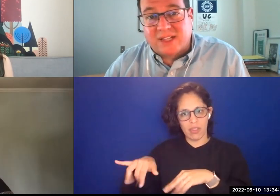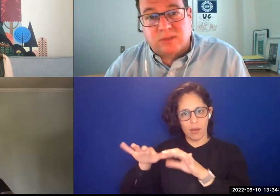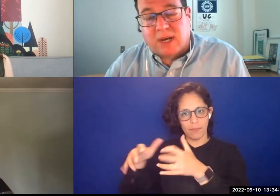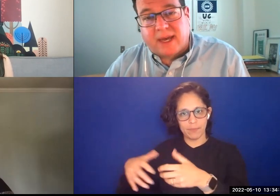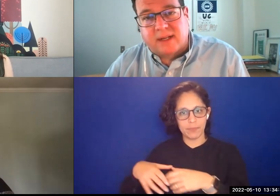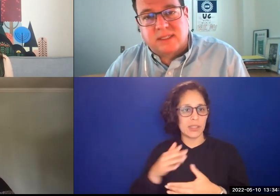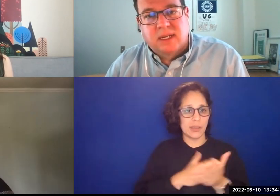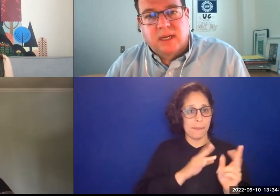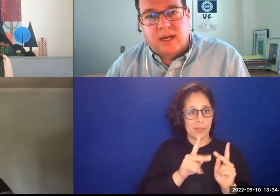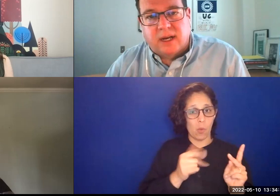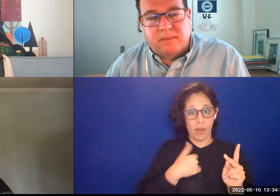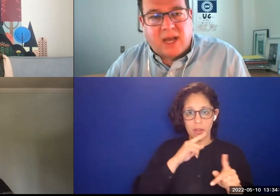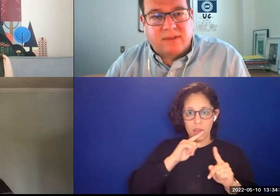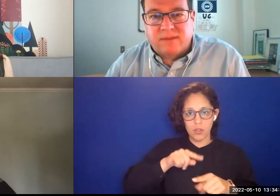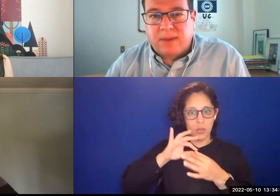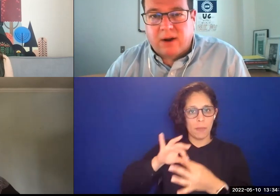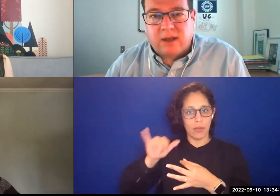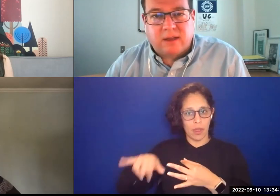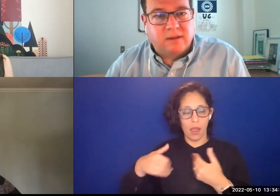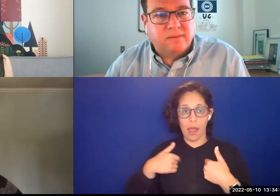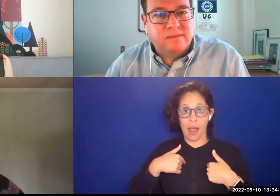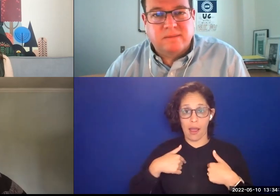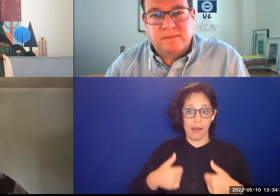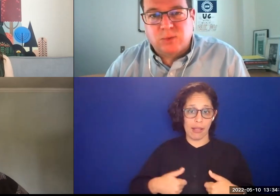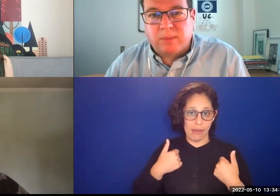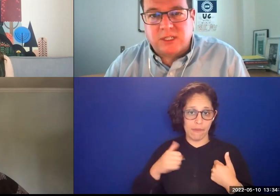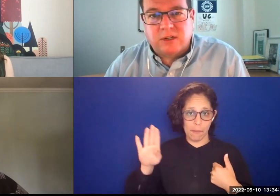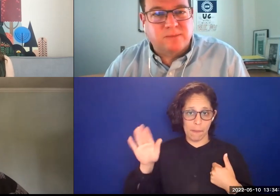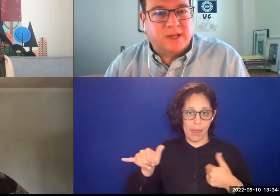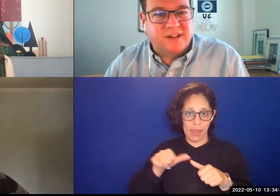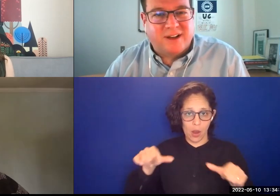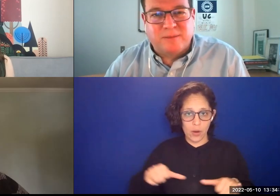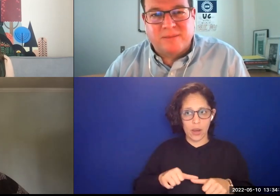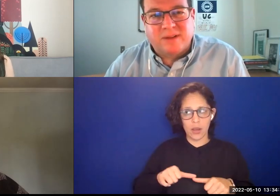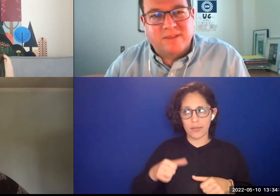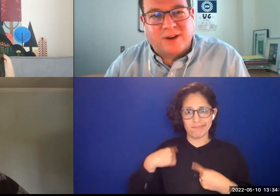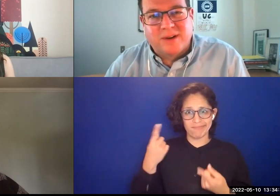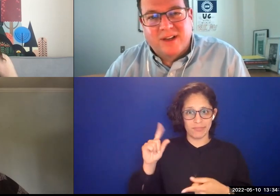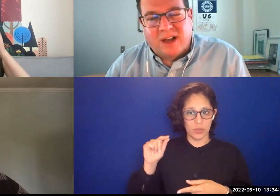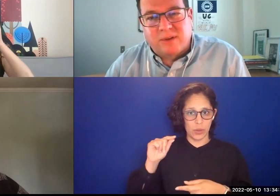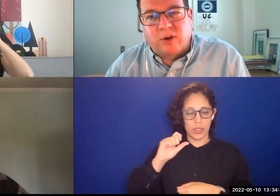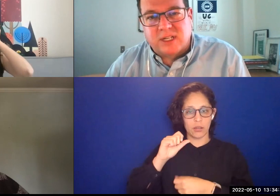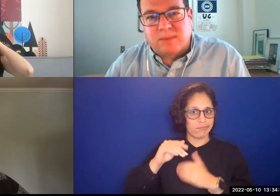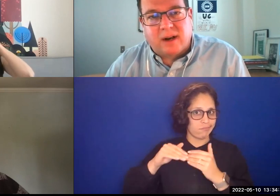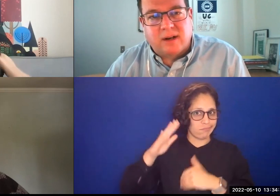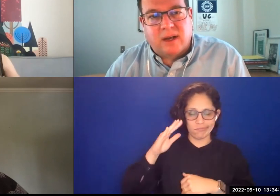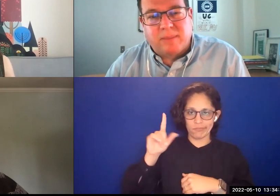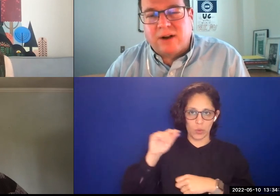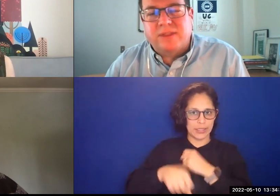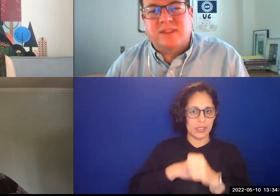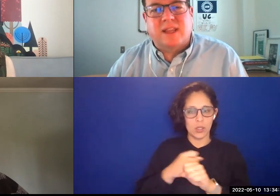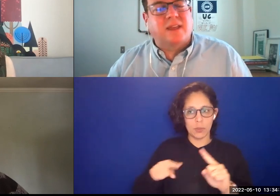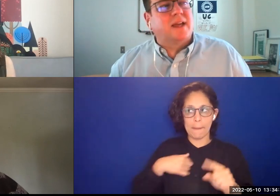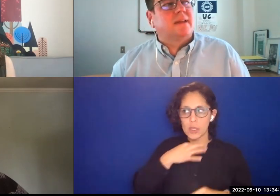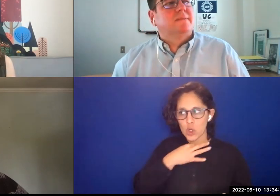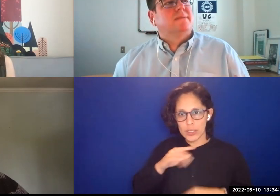people have answers about that, it's I haven't lived in the Bay Area in 20 plus years, but I'm curious about it. But I